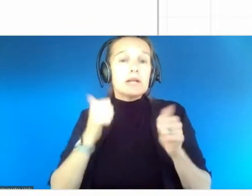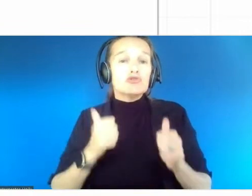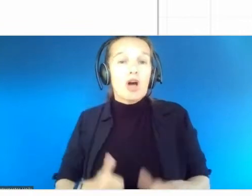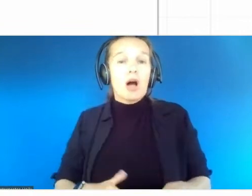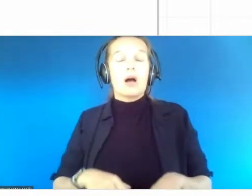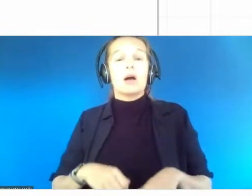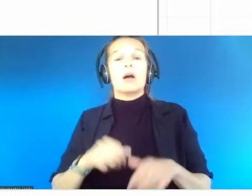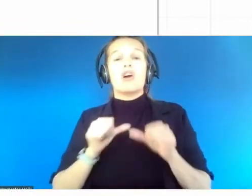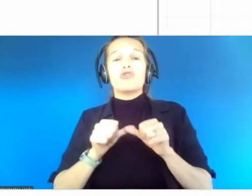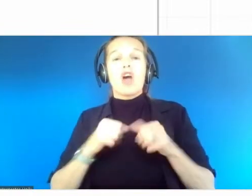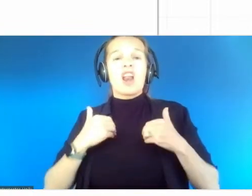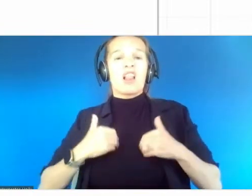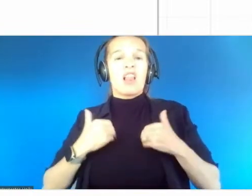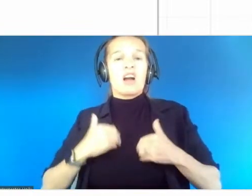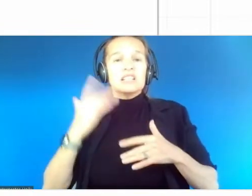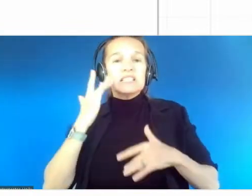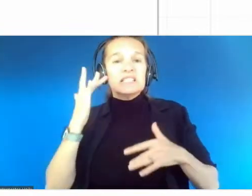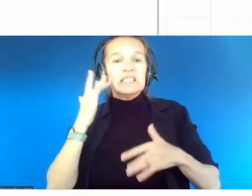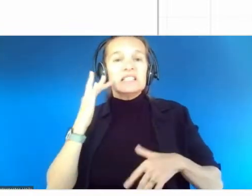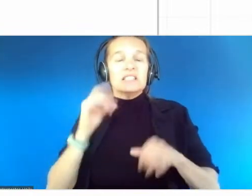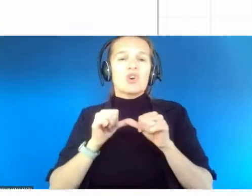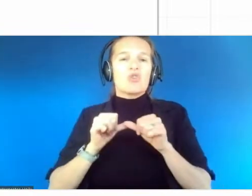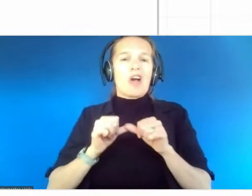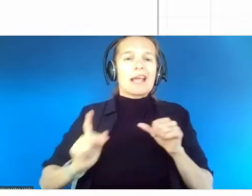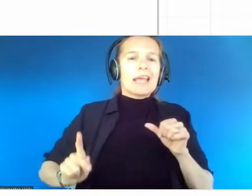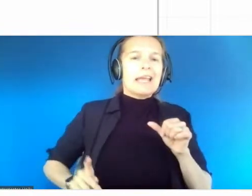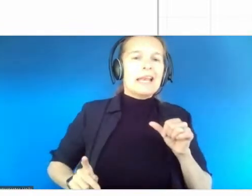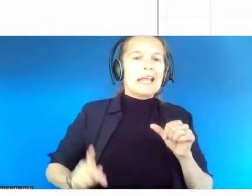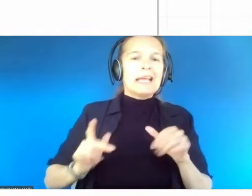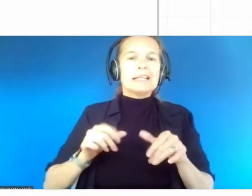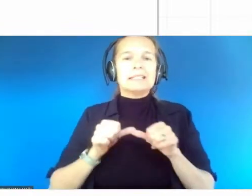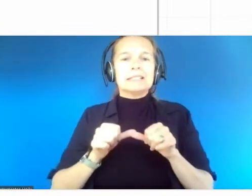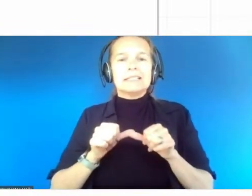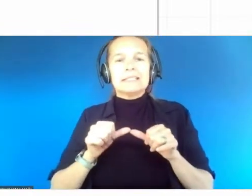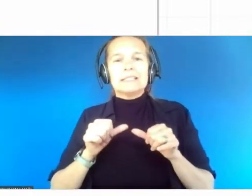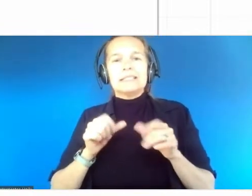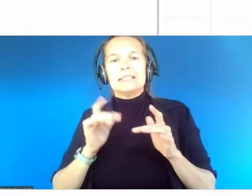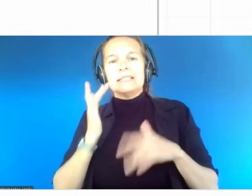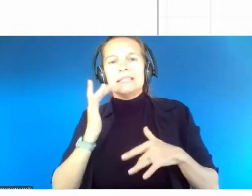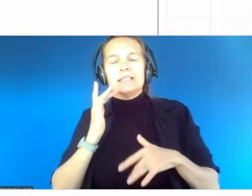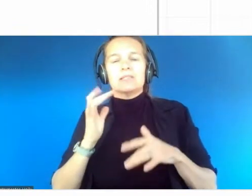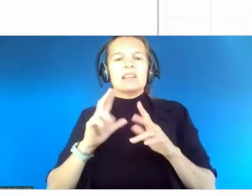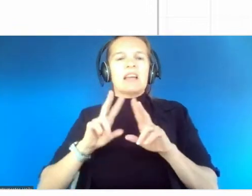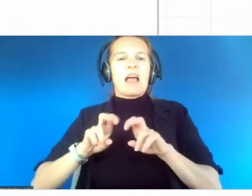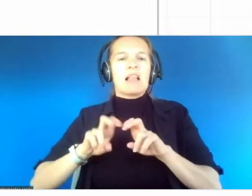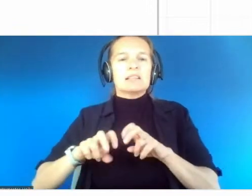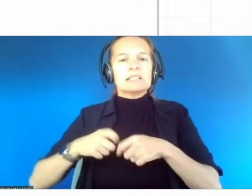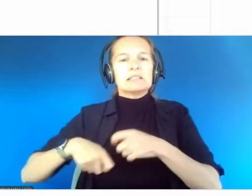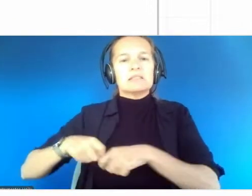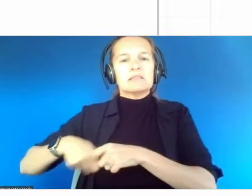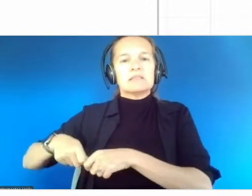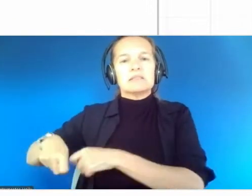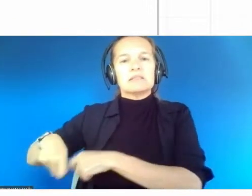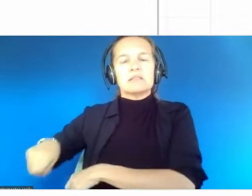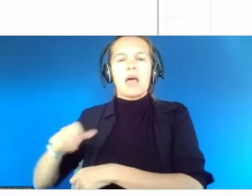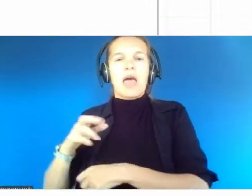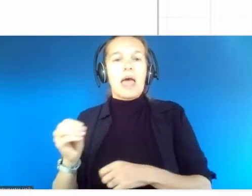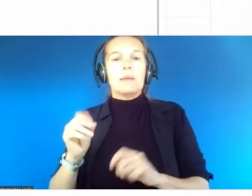disease, severe chronic kidney disease or dialysis, and transplant patients, as well as people who